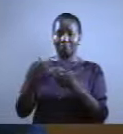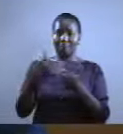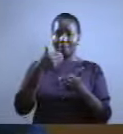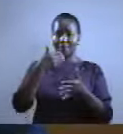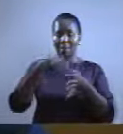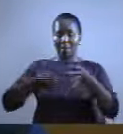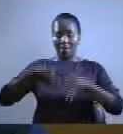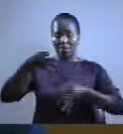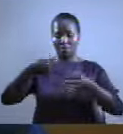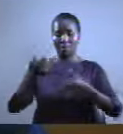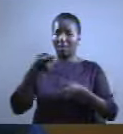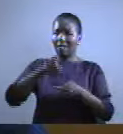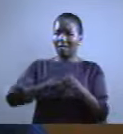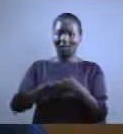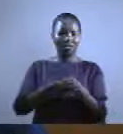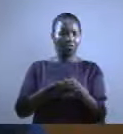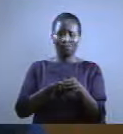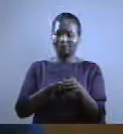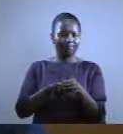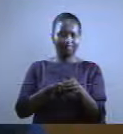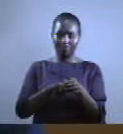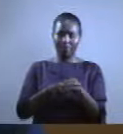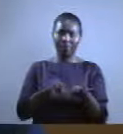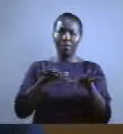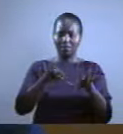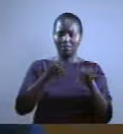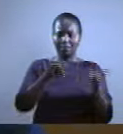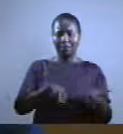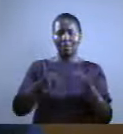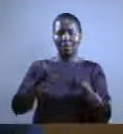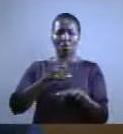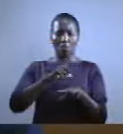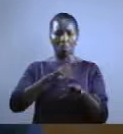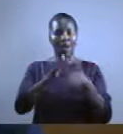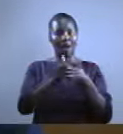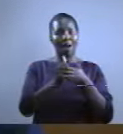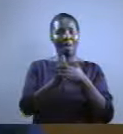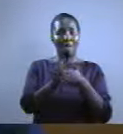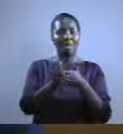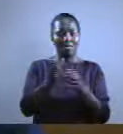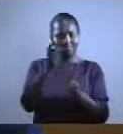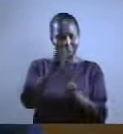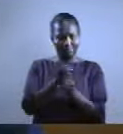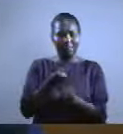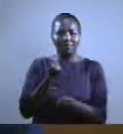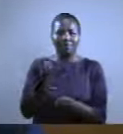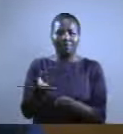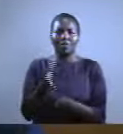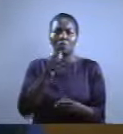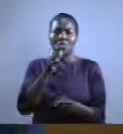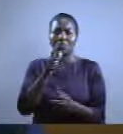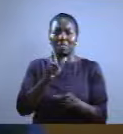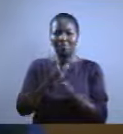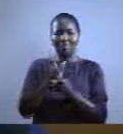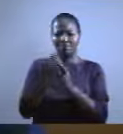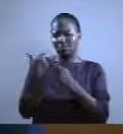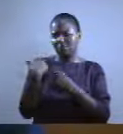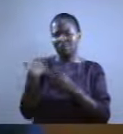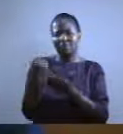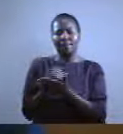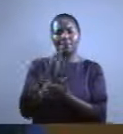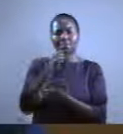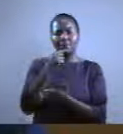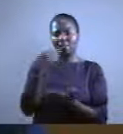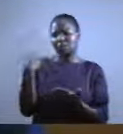political affiliation. The people are suffering because leaders are refusing to take responsibility for the